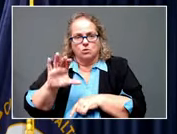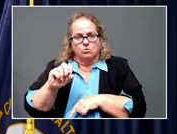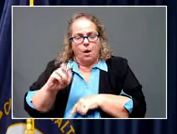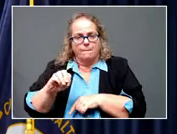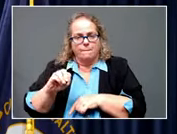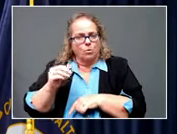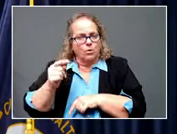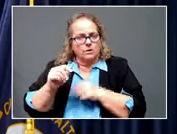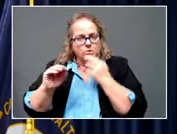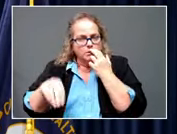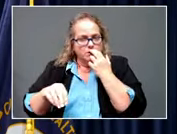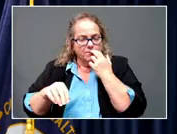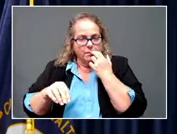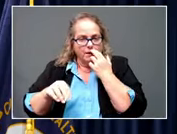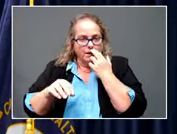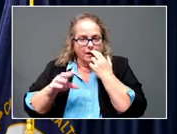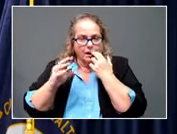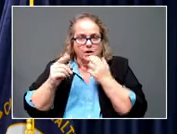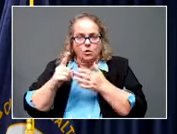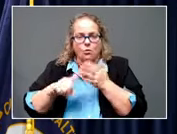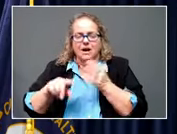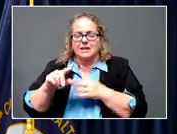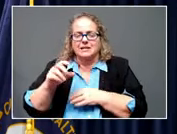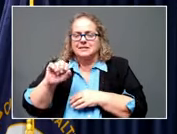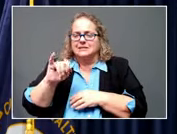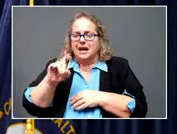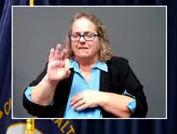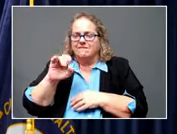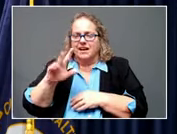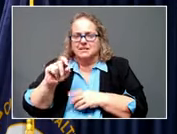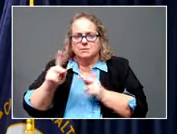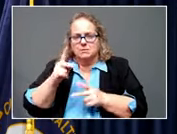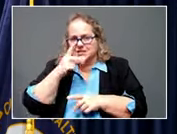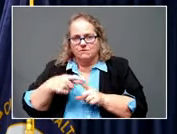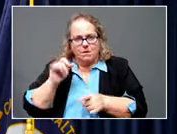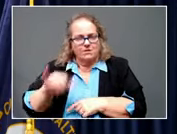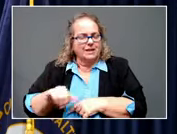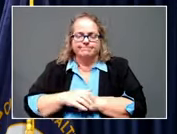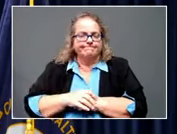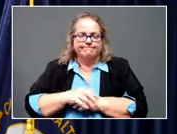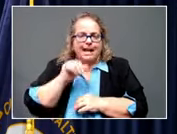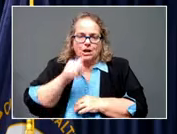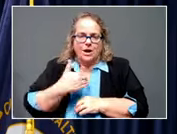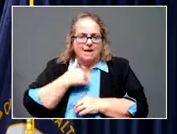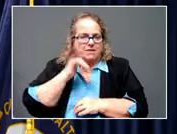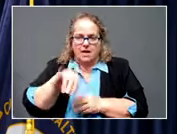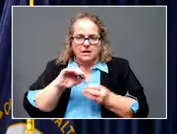what kind of side effects people are seeing from that. So I don't have that number, and I will get that.